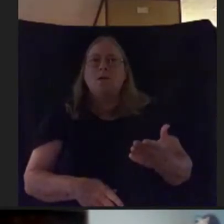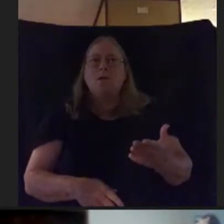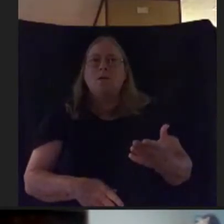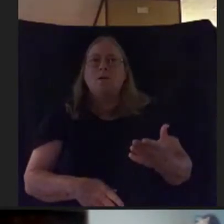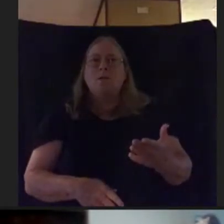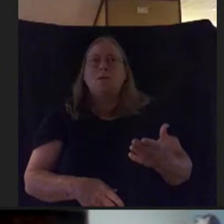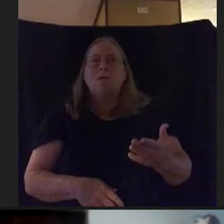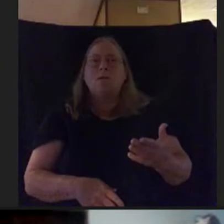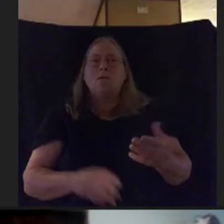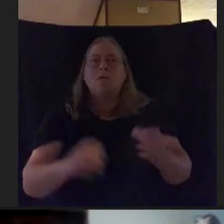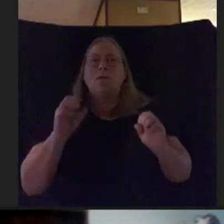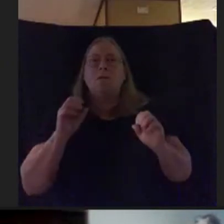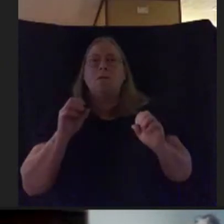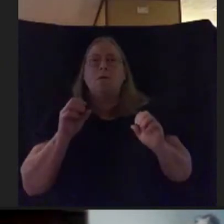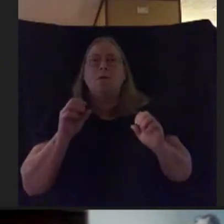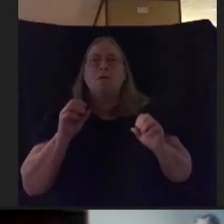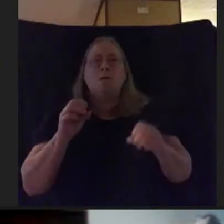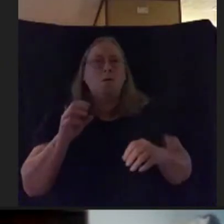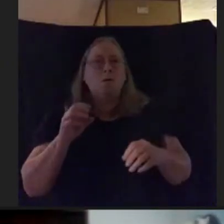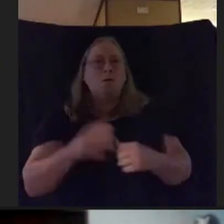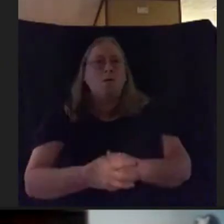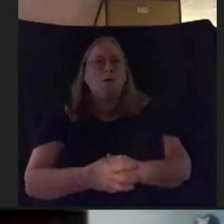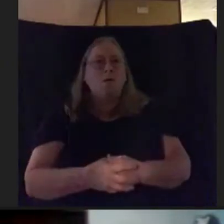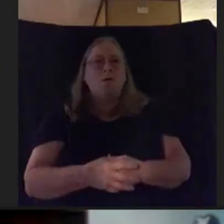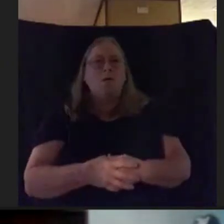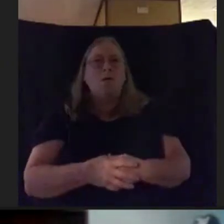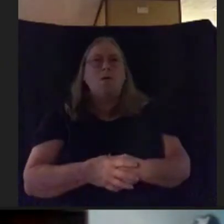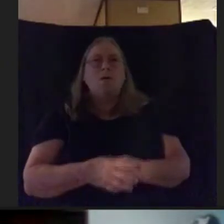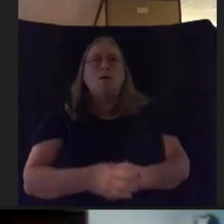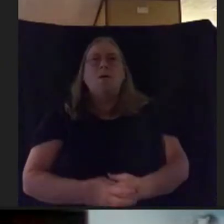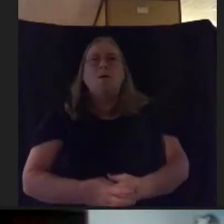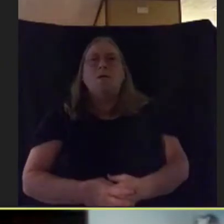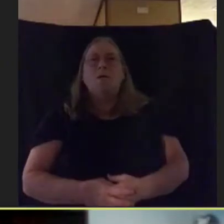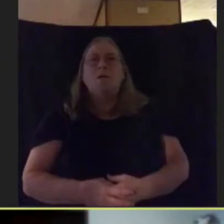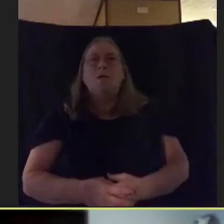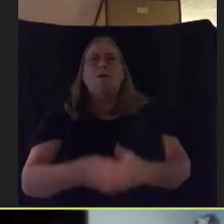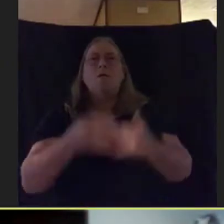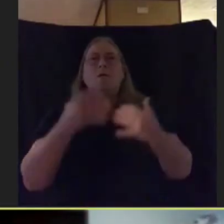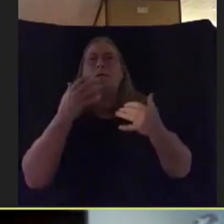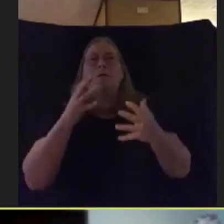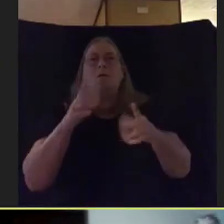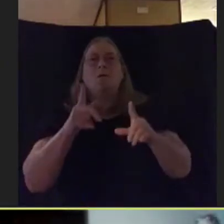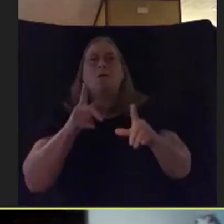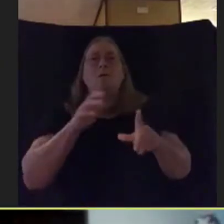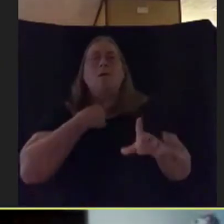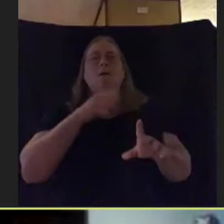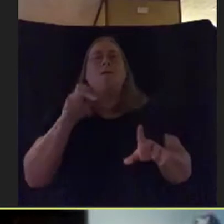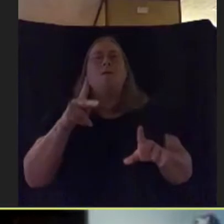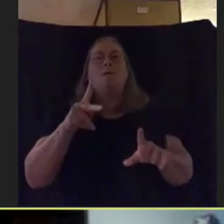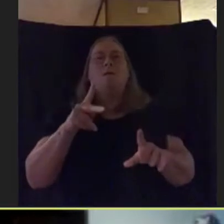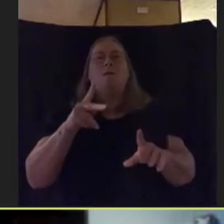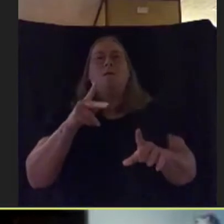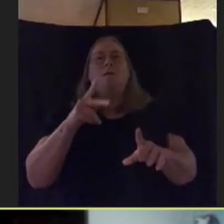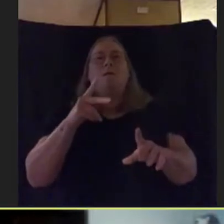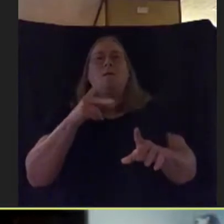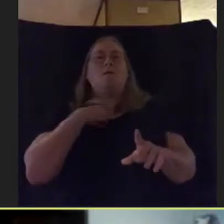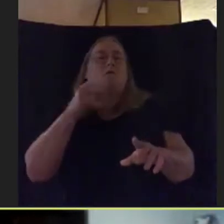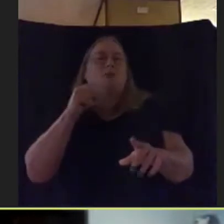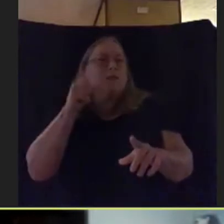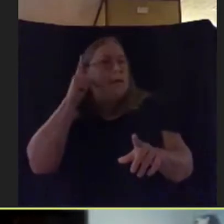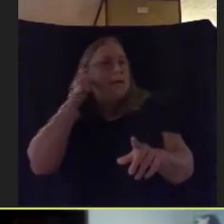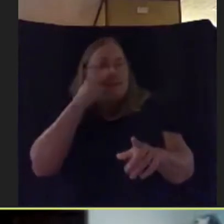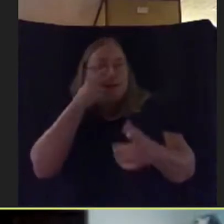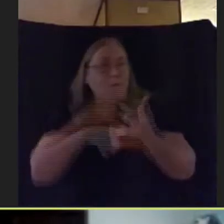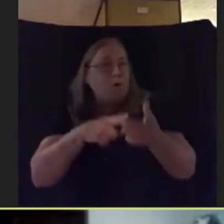Okay, are you? It does. Sorry, it took me a second to unmute. Apologies. No,